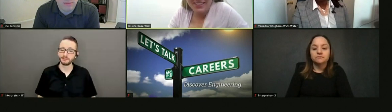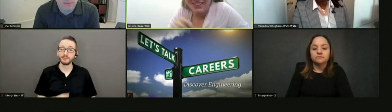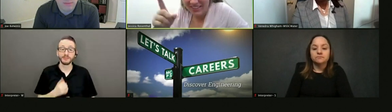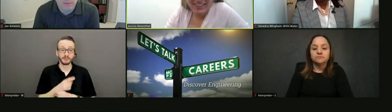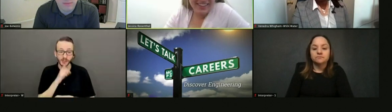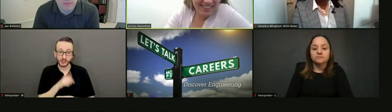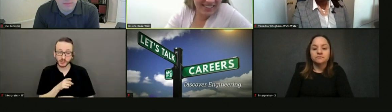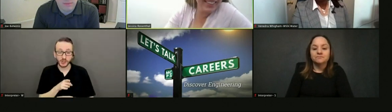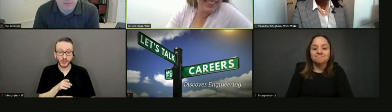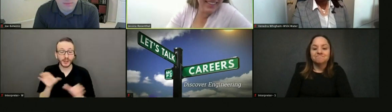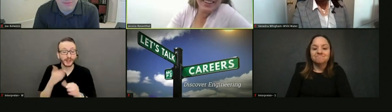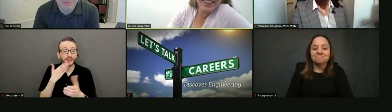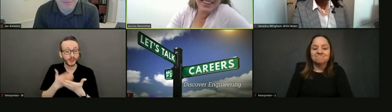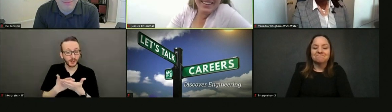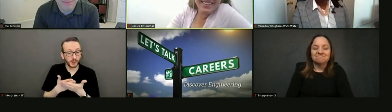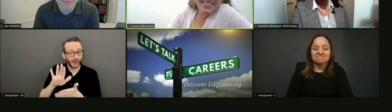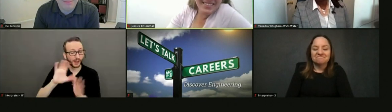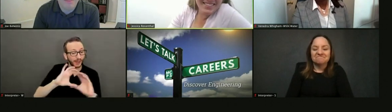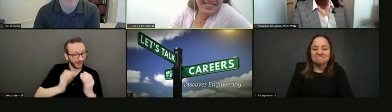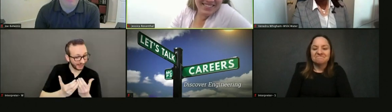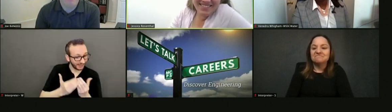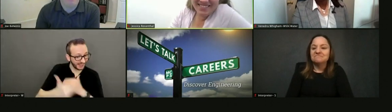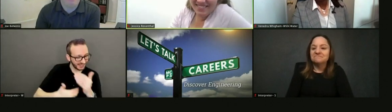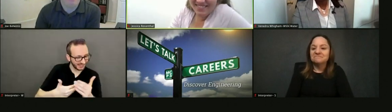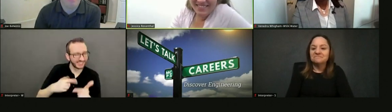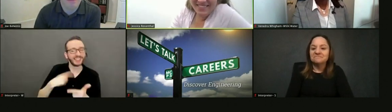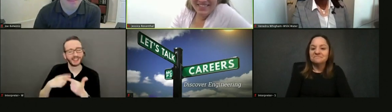do well in their classes and then ask.